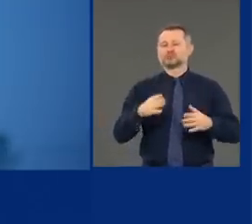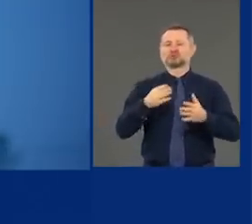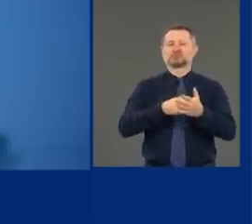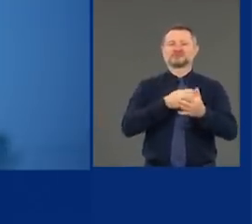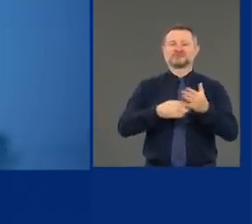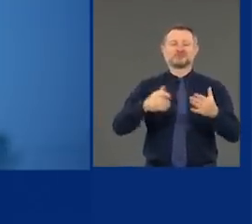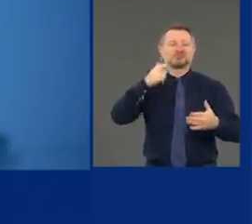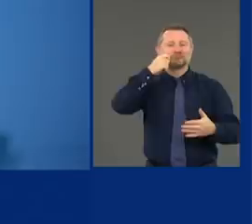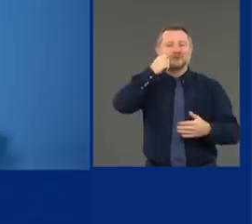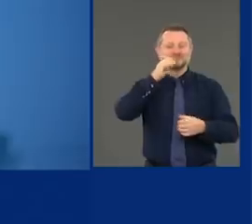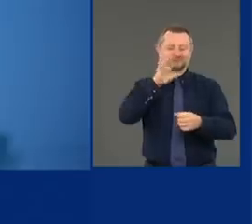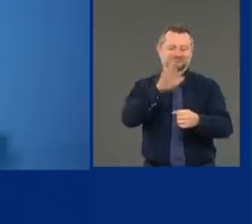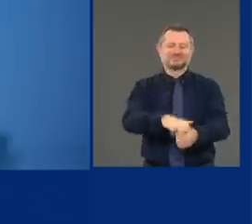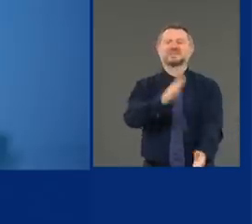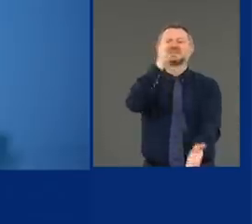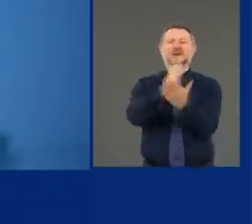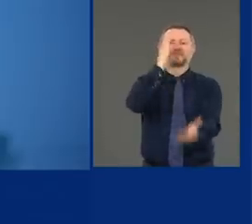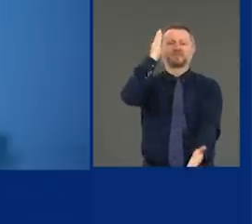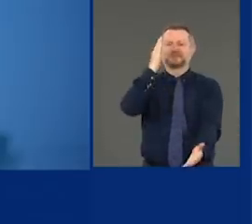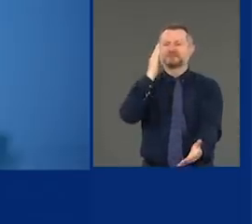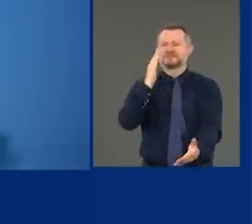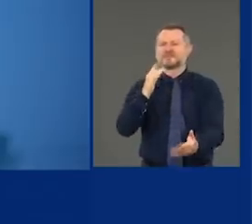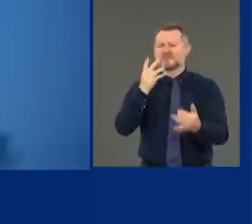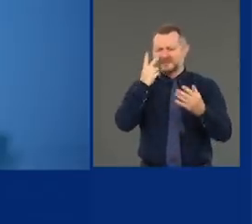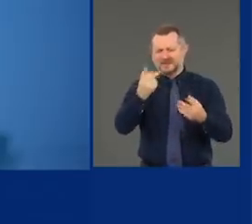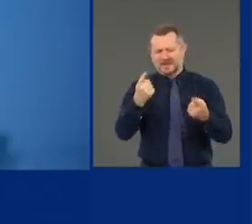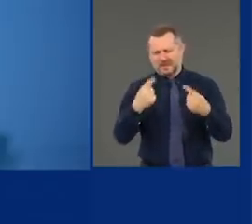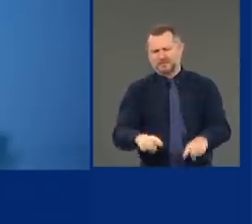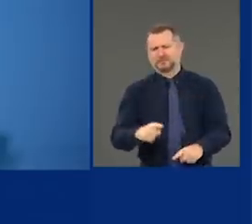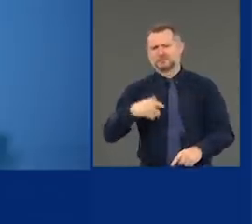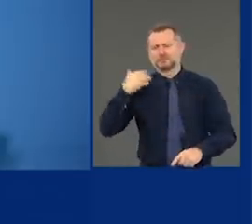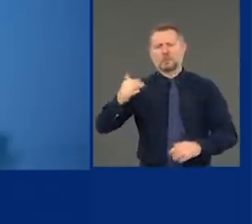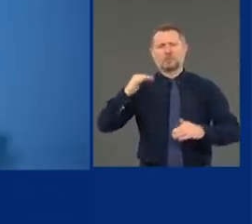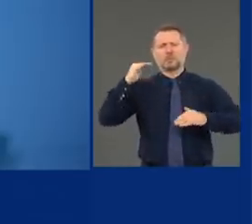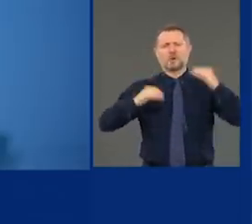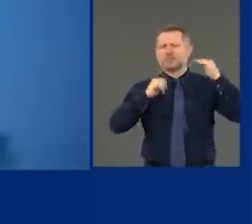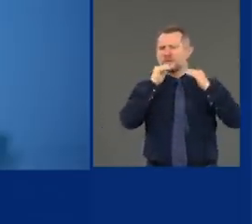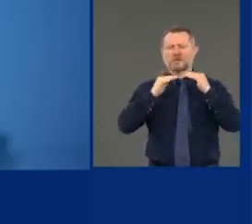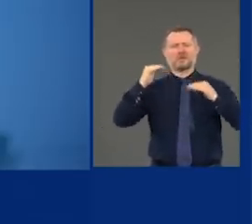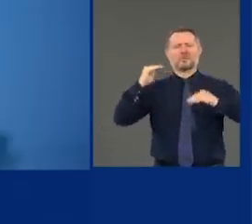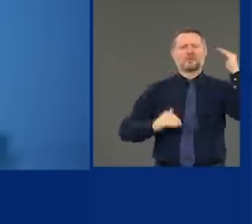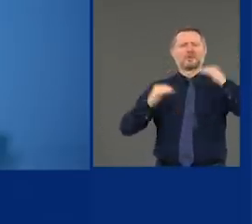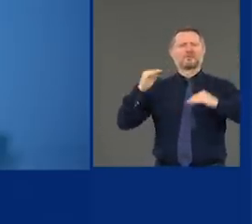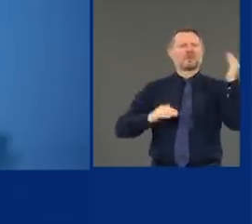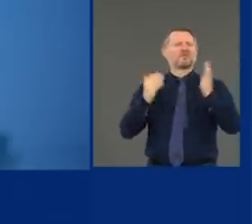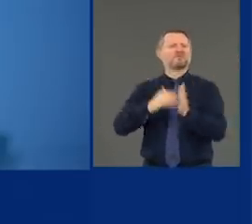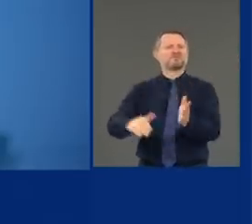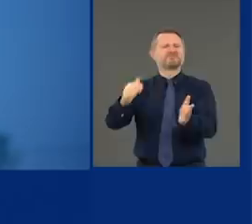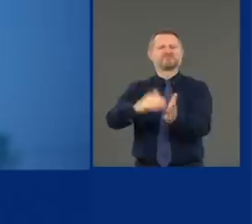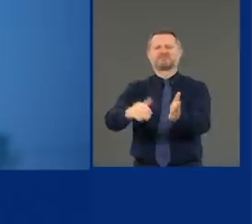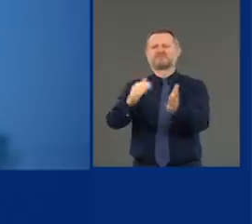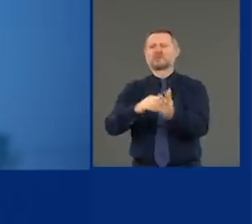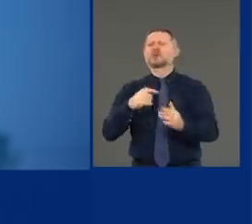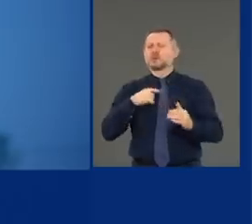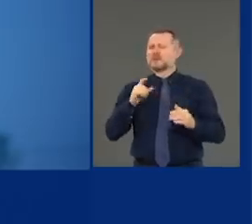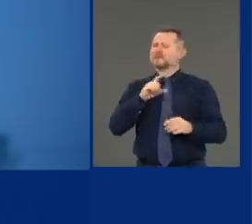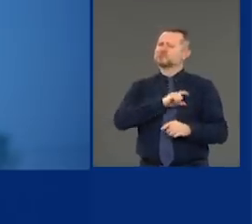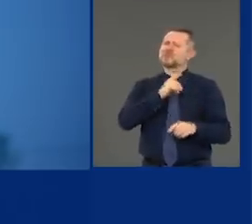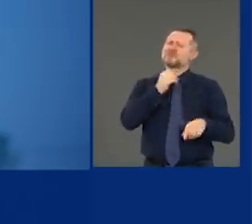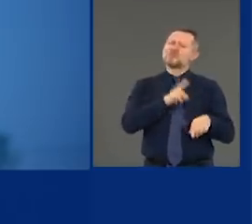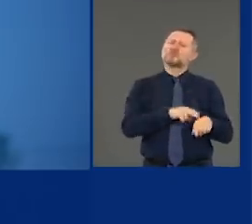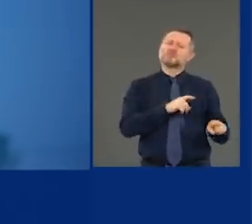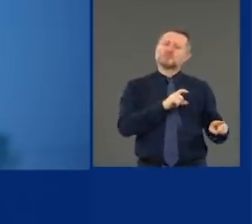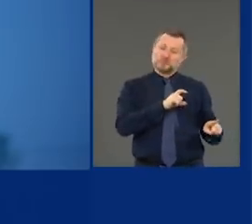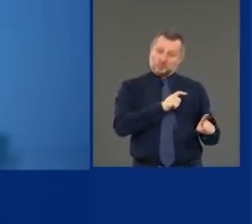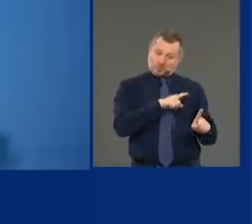systemic injustice and systemic inequality. Yes, when it comes to policing, but frankly, it's worse